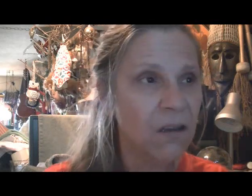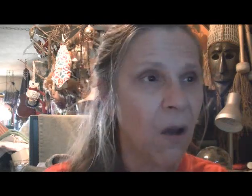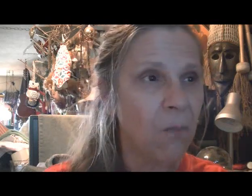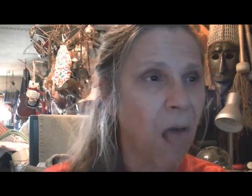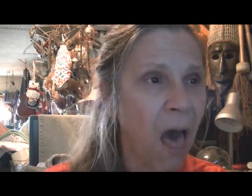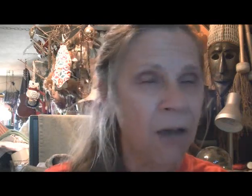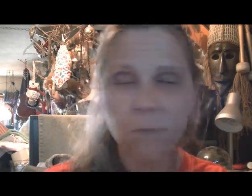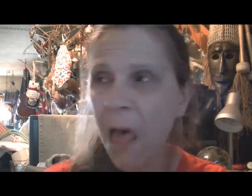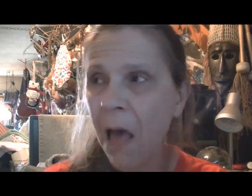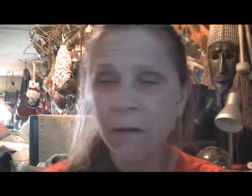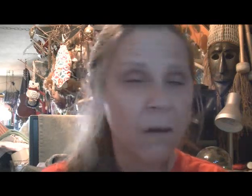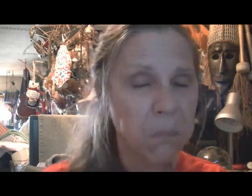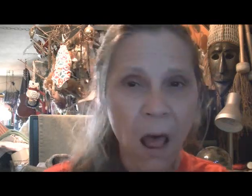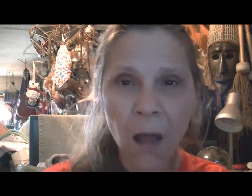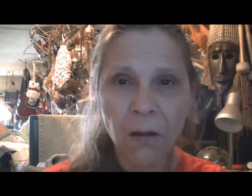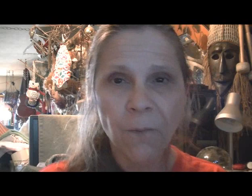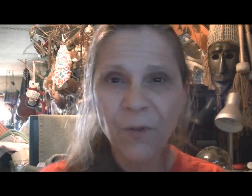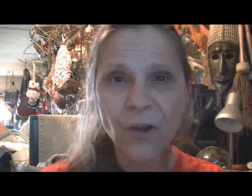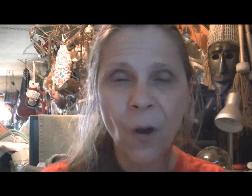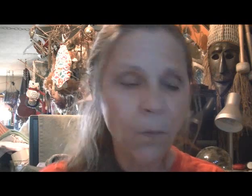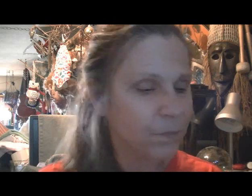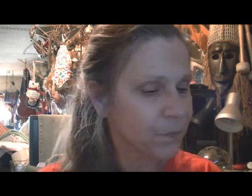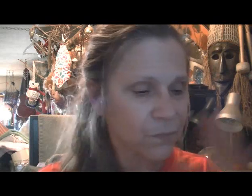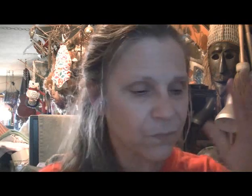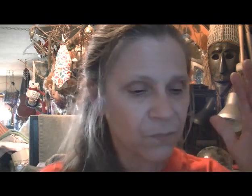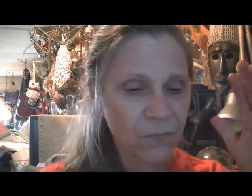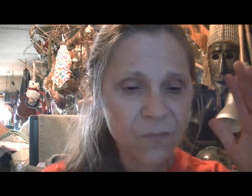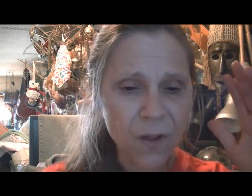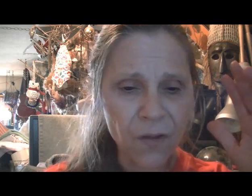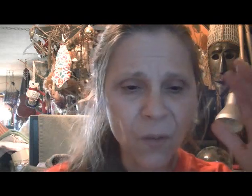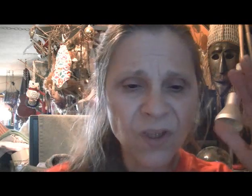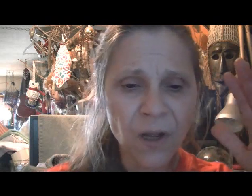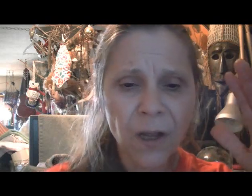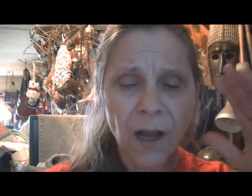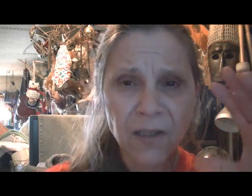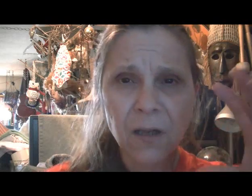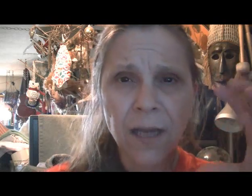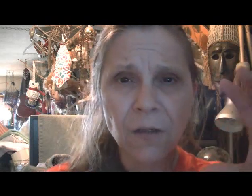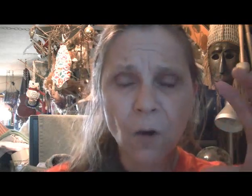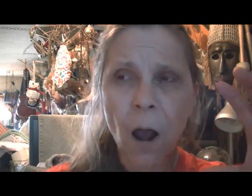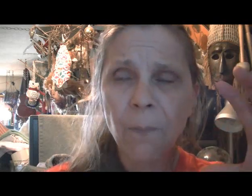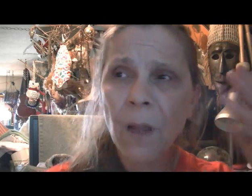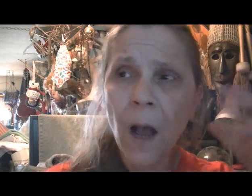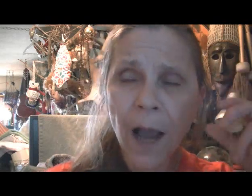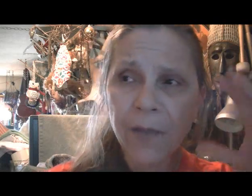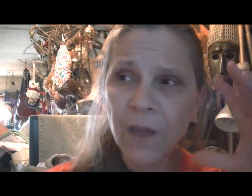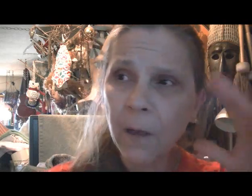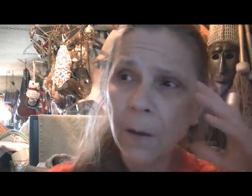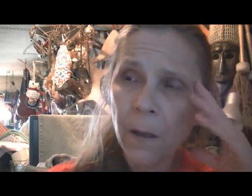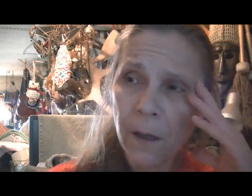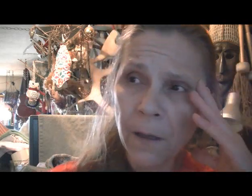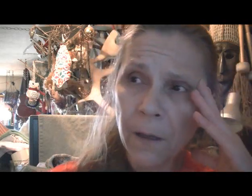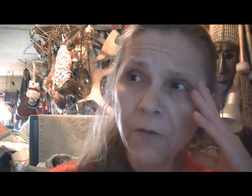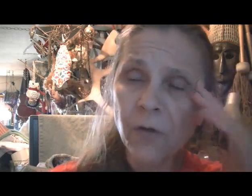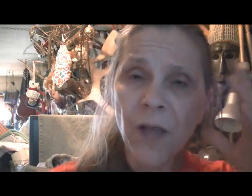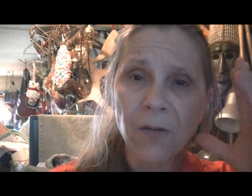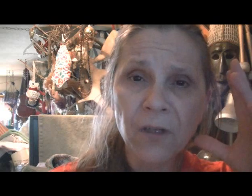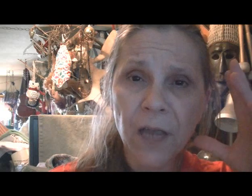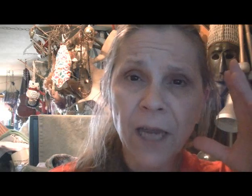and, you know, and blah and blah and blah and, you know, there was a slight drop, I think,